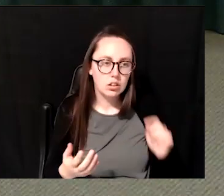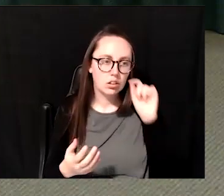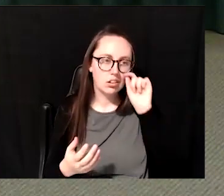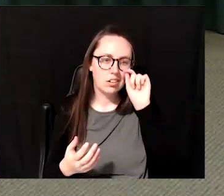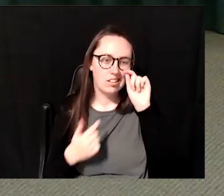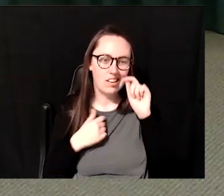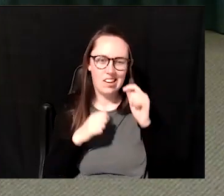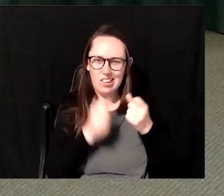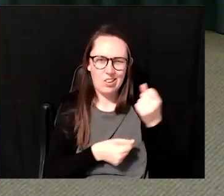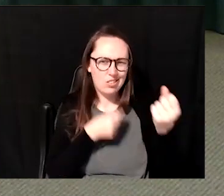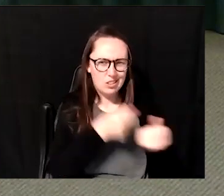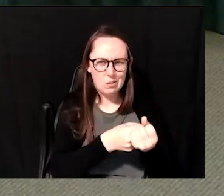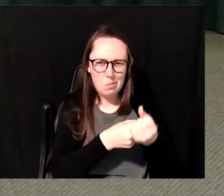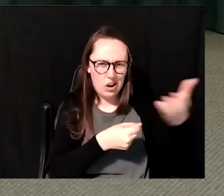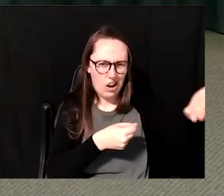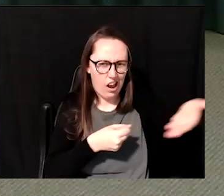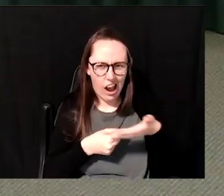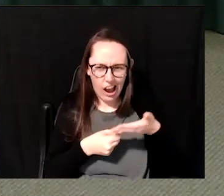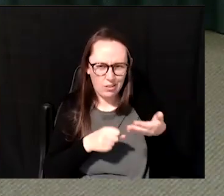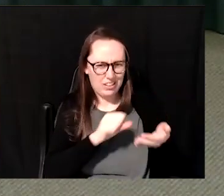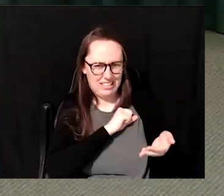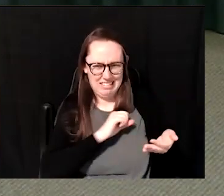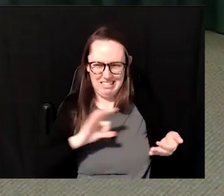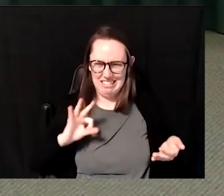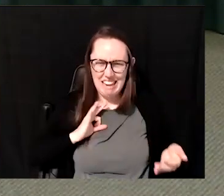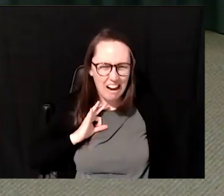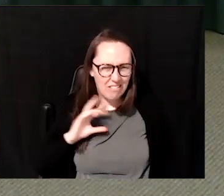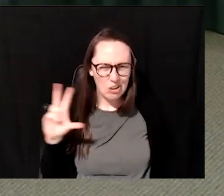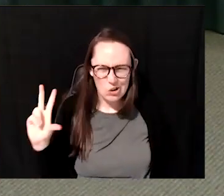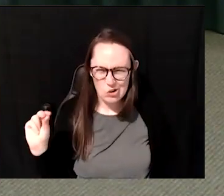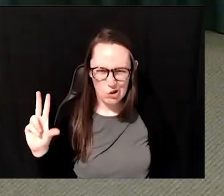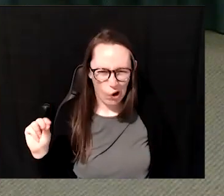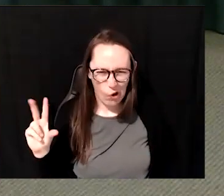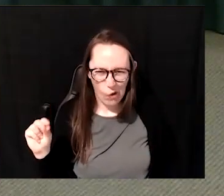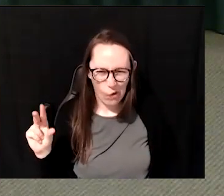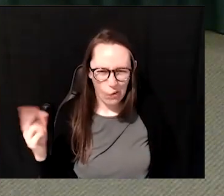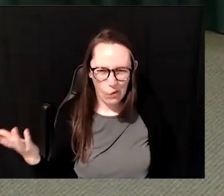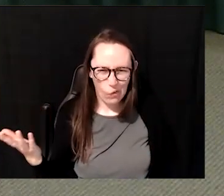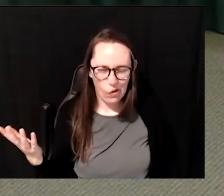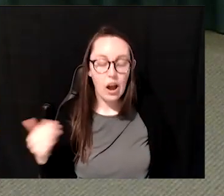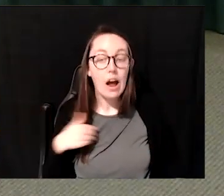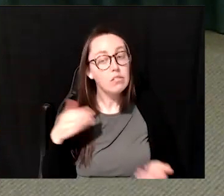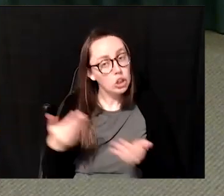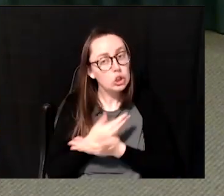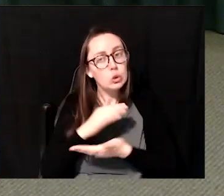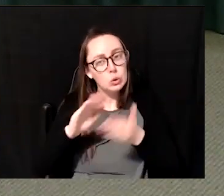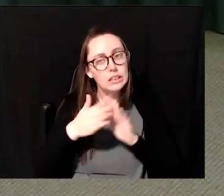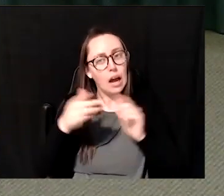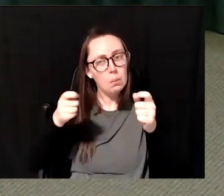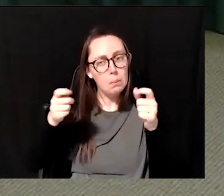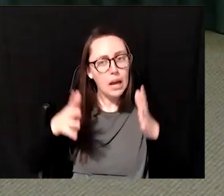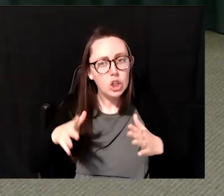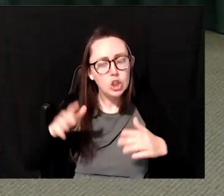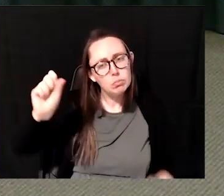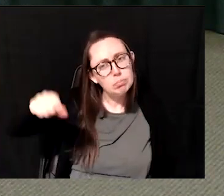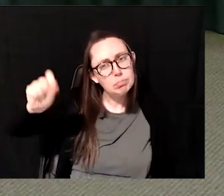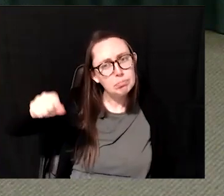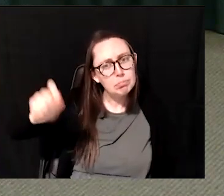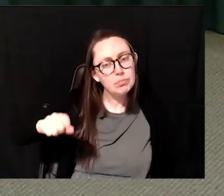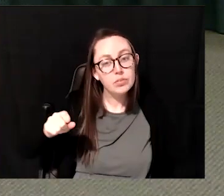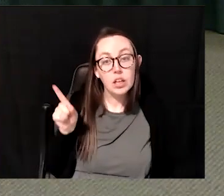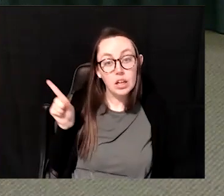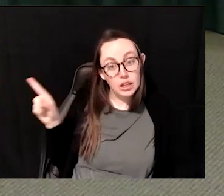hiring another staff person I mean we have a new town manager yes he has